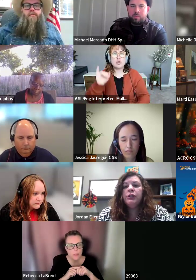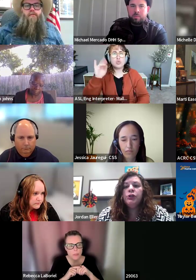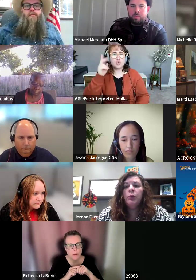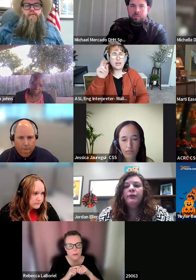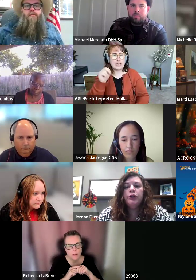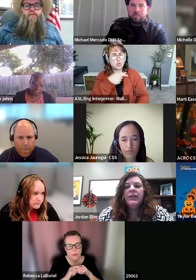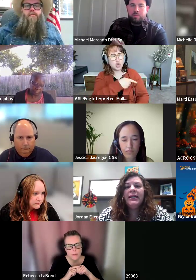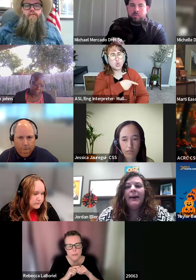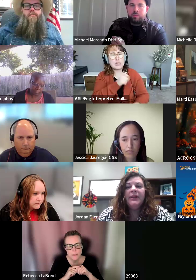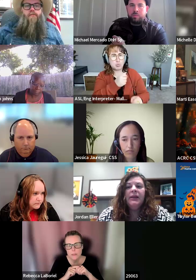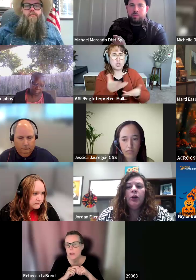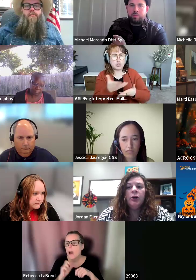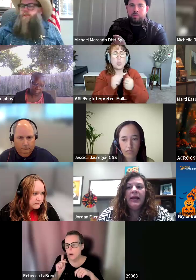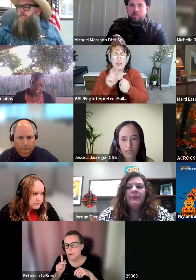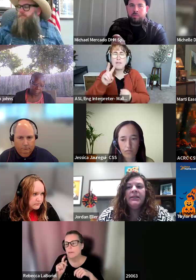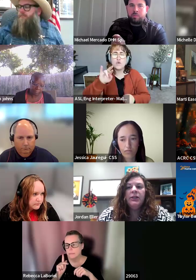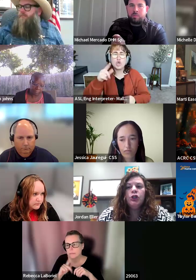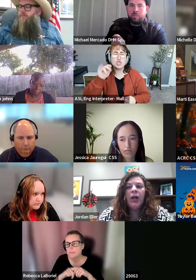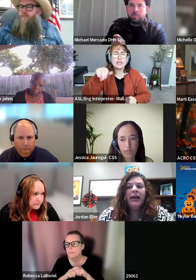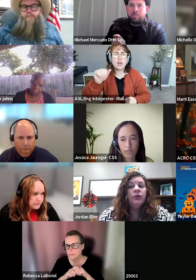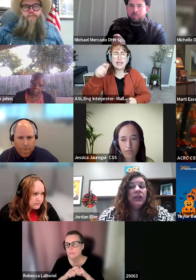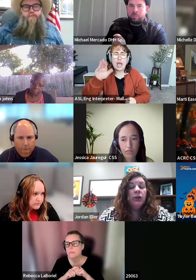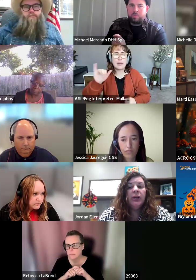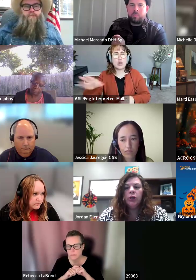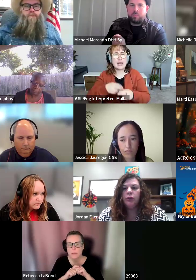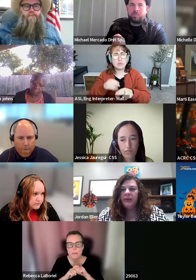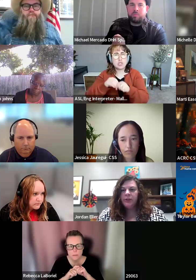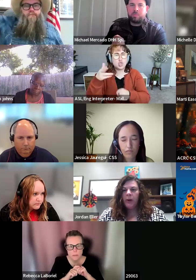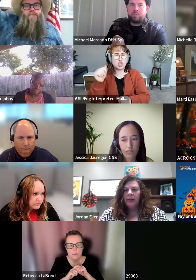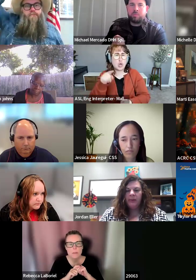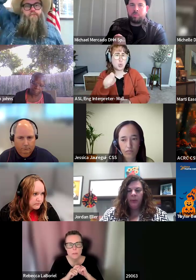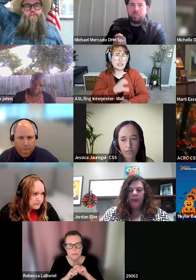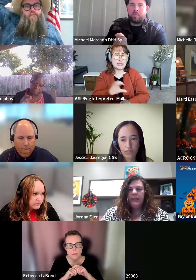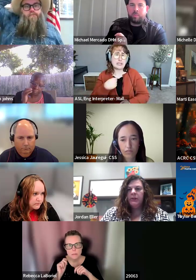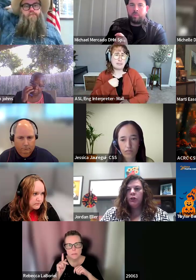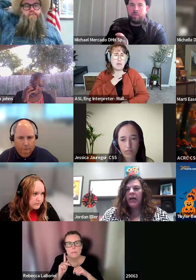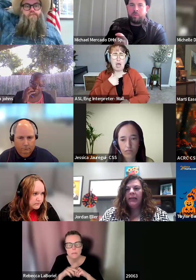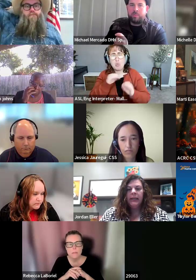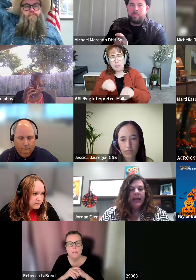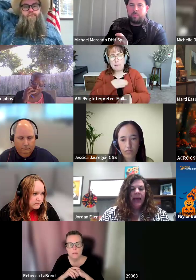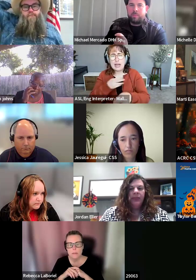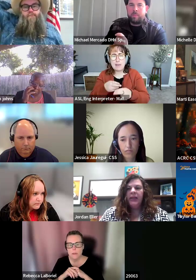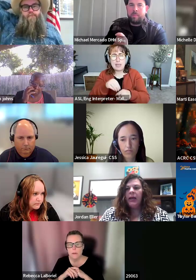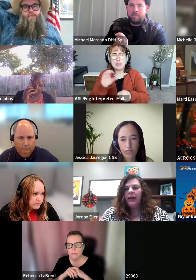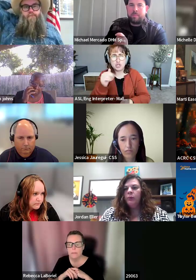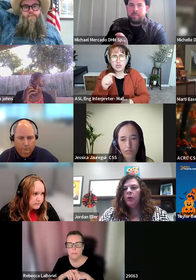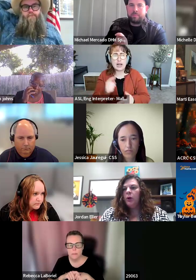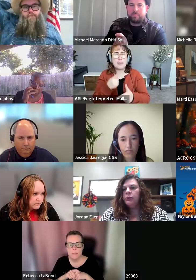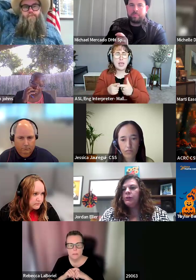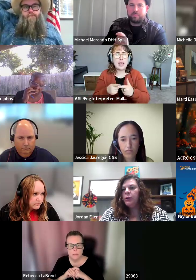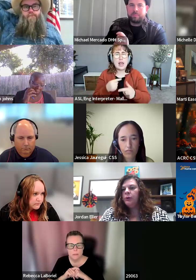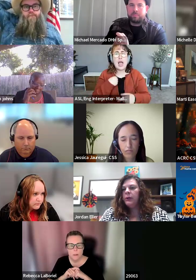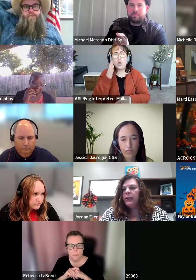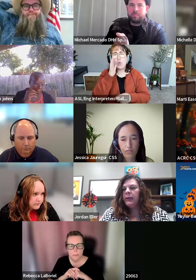you'll want to consult with Virginia Gabby. Her name Okay. is in the chat. You can include me as well. Let me put my name in the chat. And then I